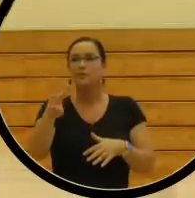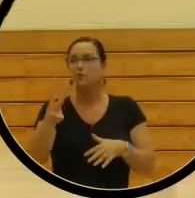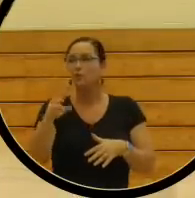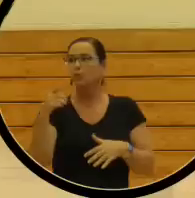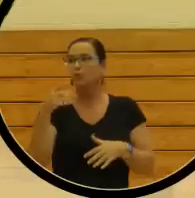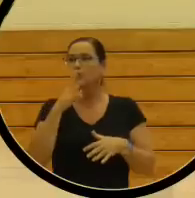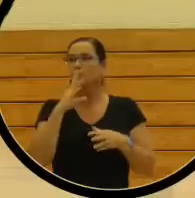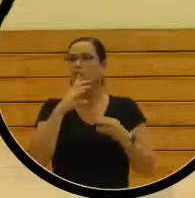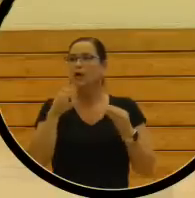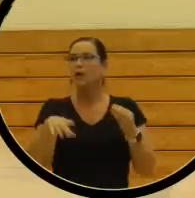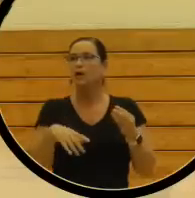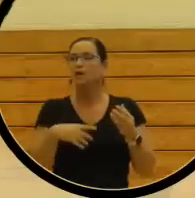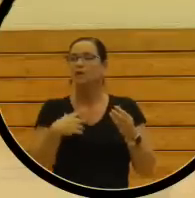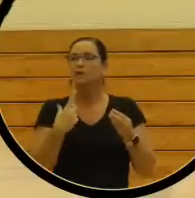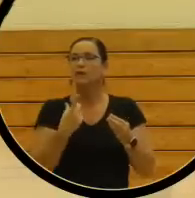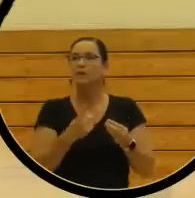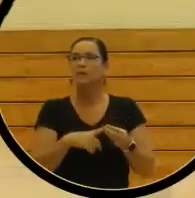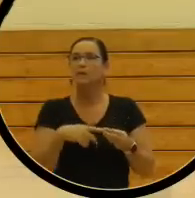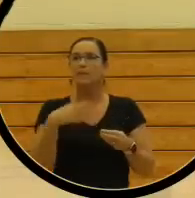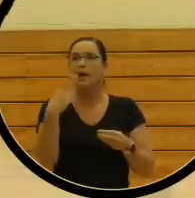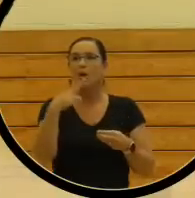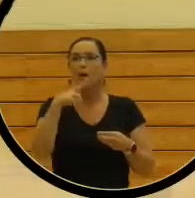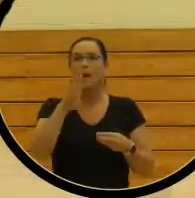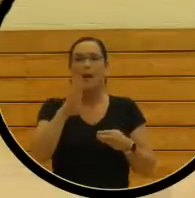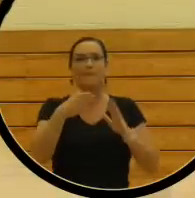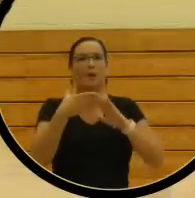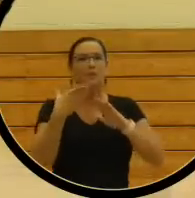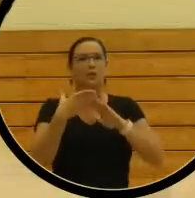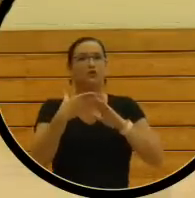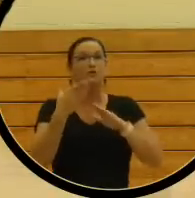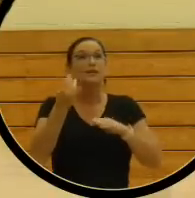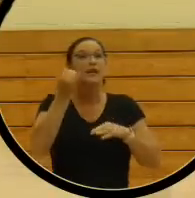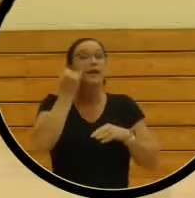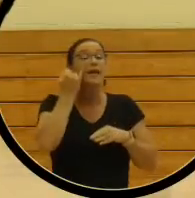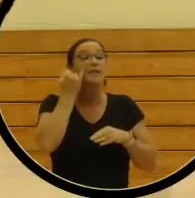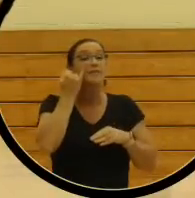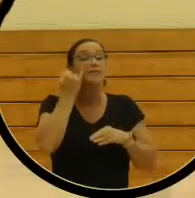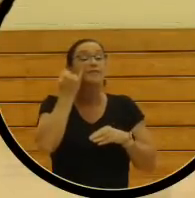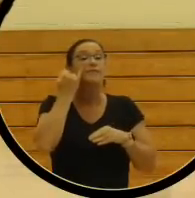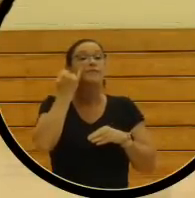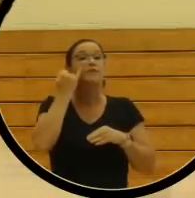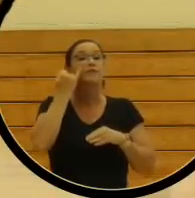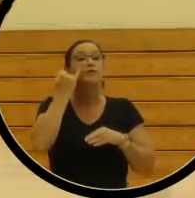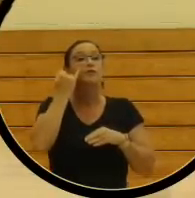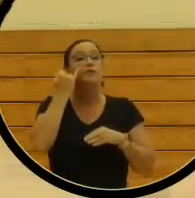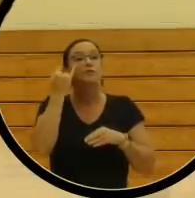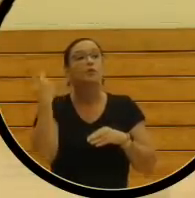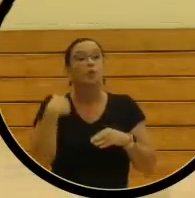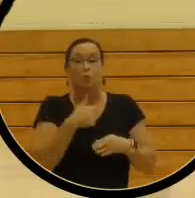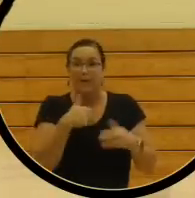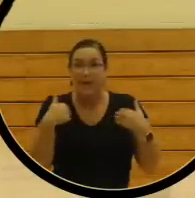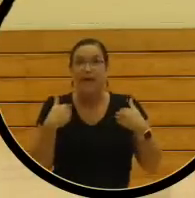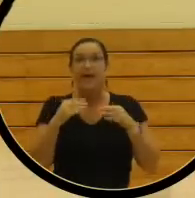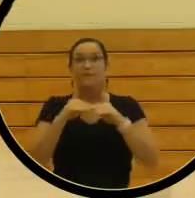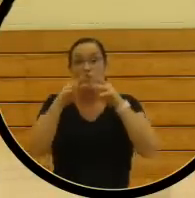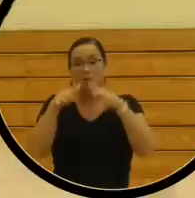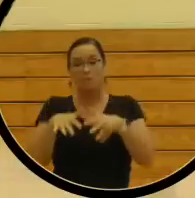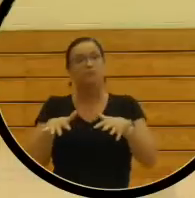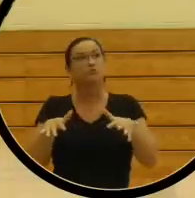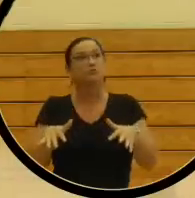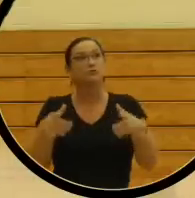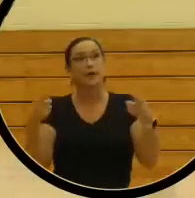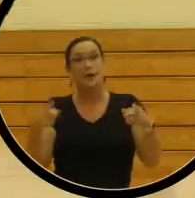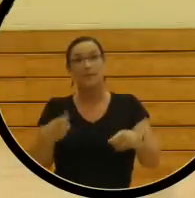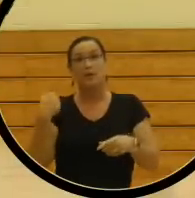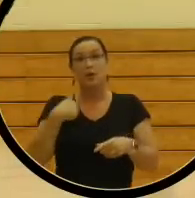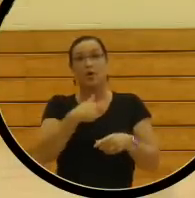as talking about the hub operations? Because if we do have an eruption and